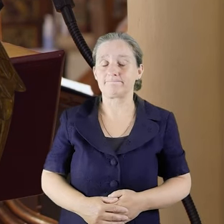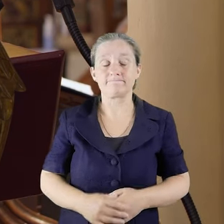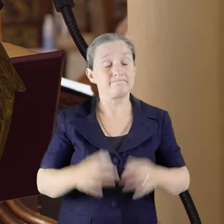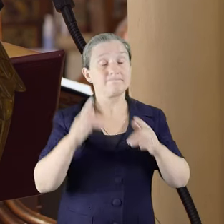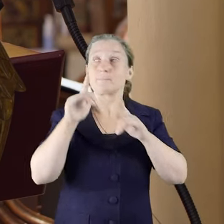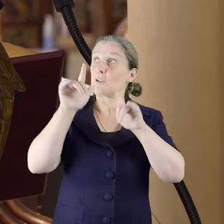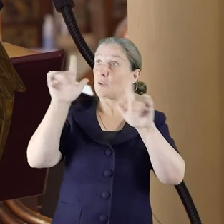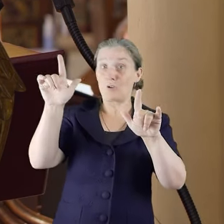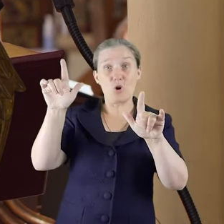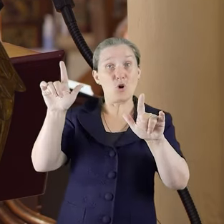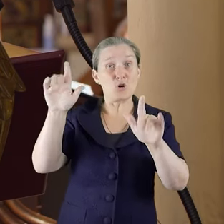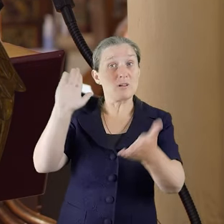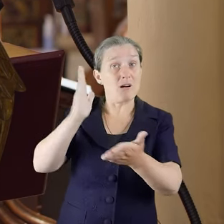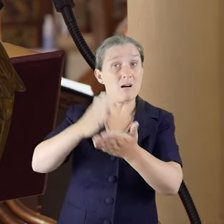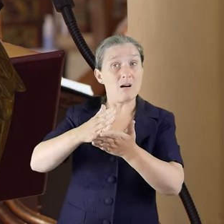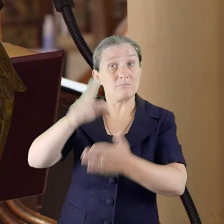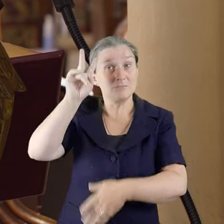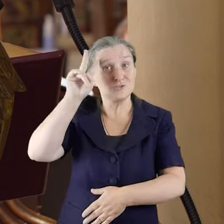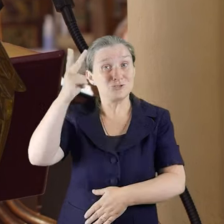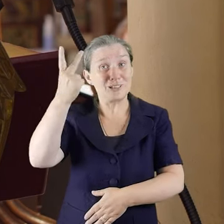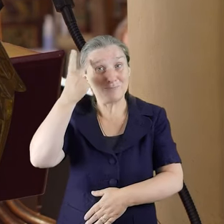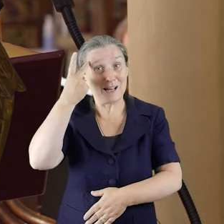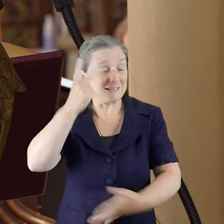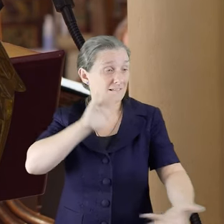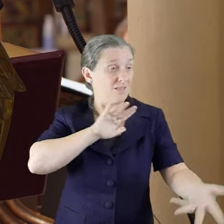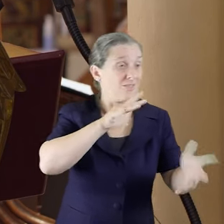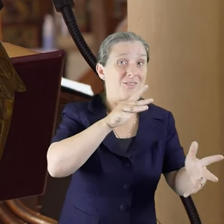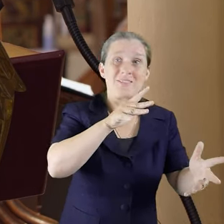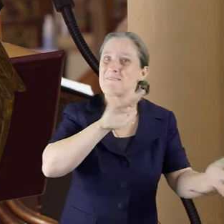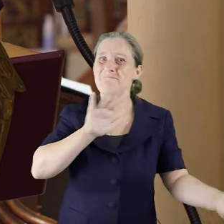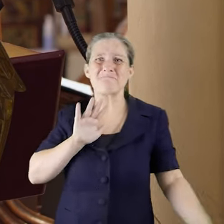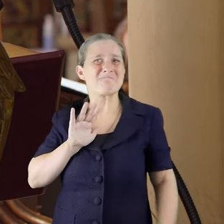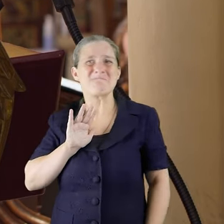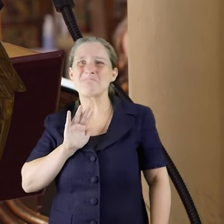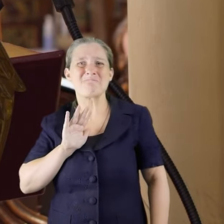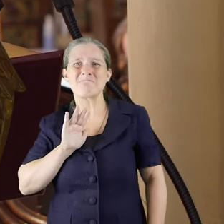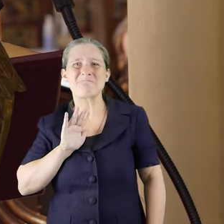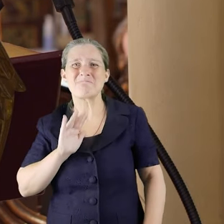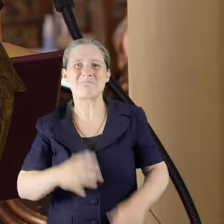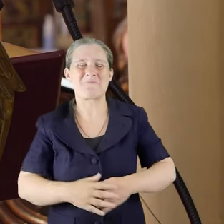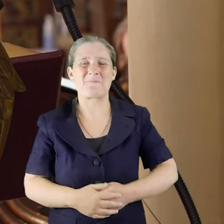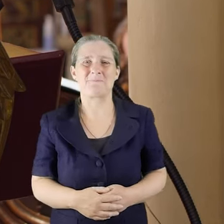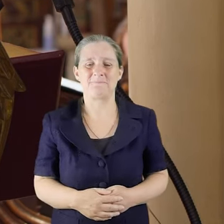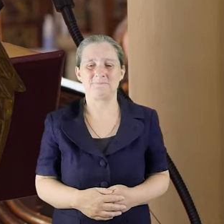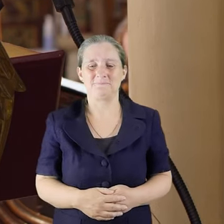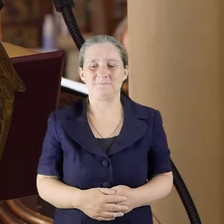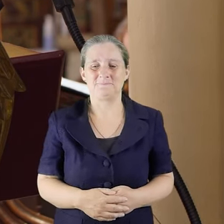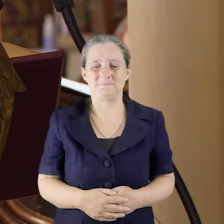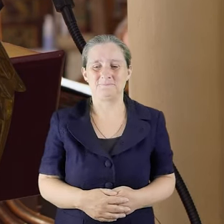And the Lord changed his mind about the disaster that he planned to bring on his people.